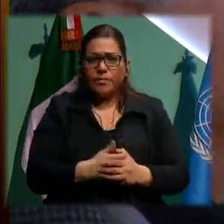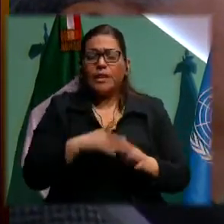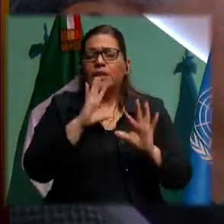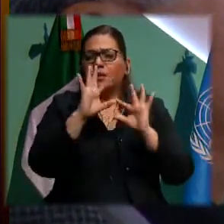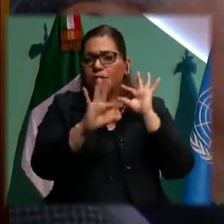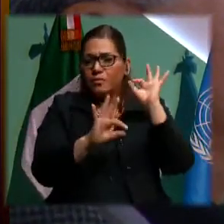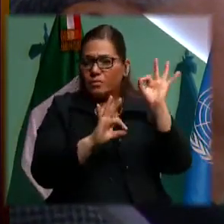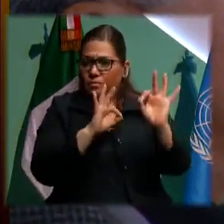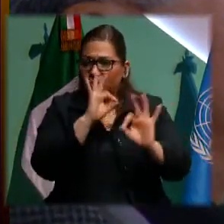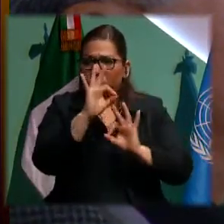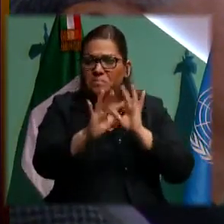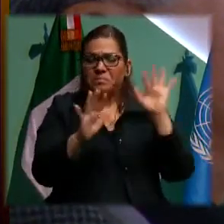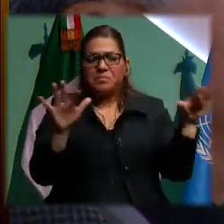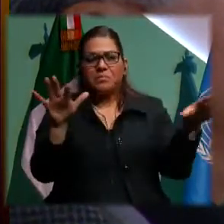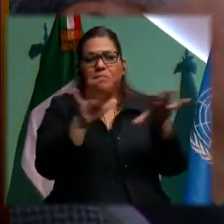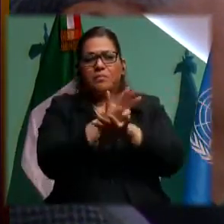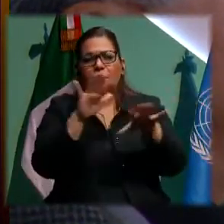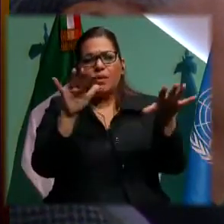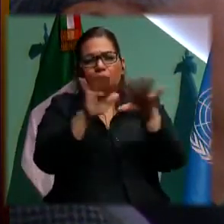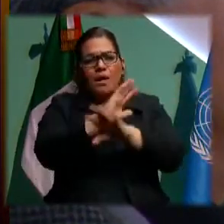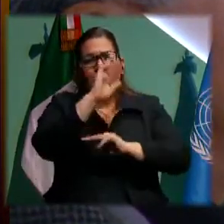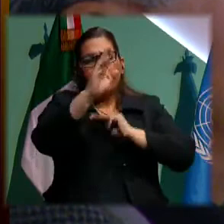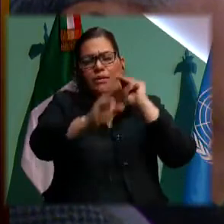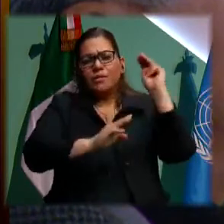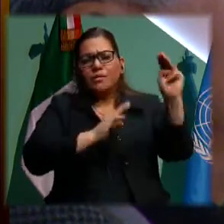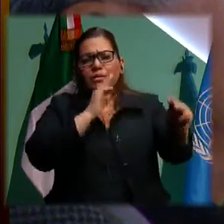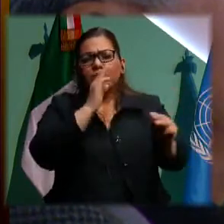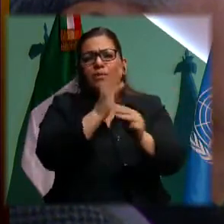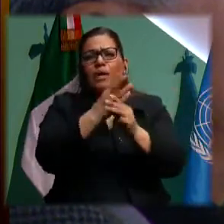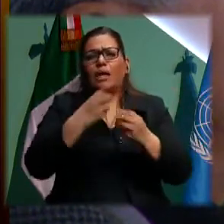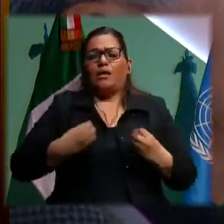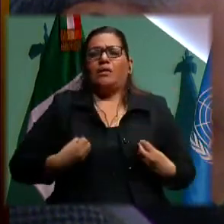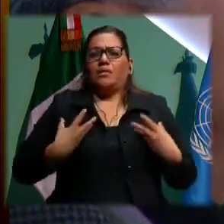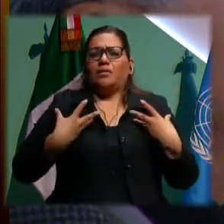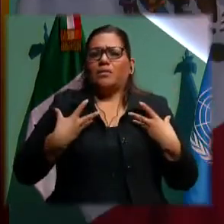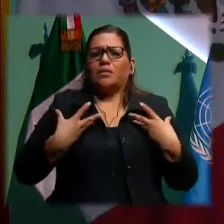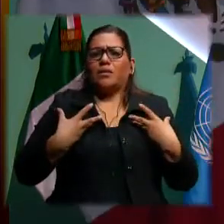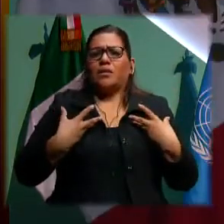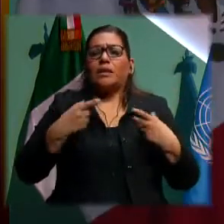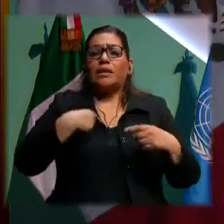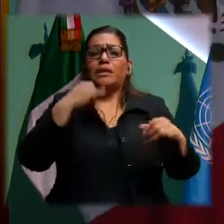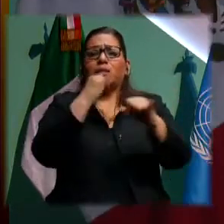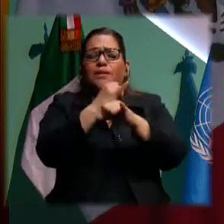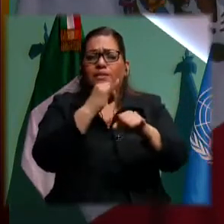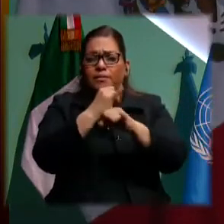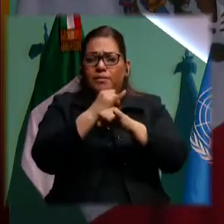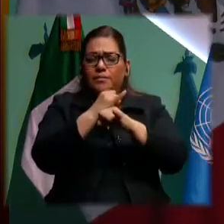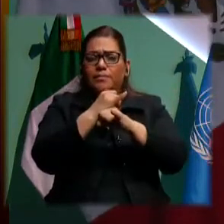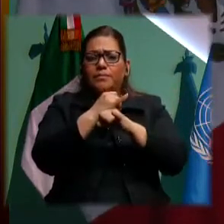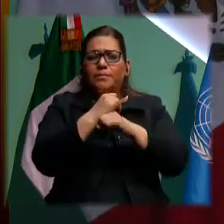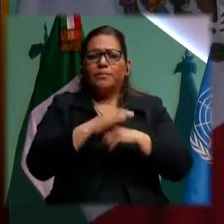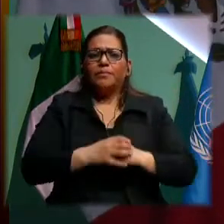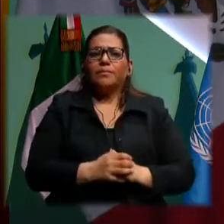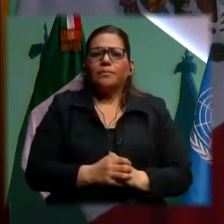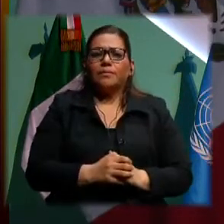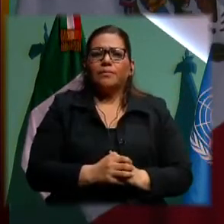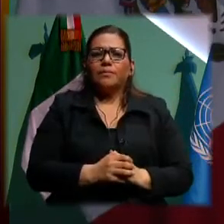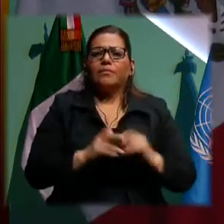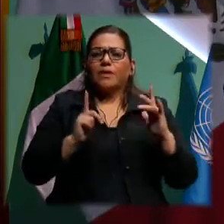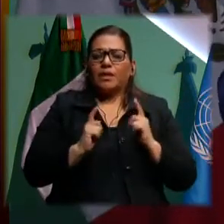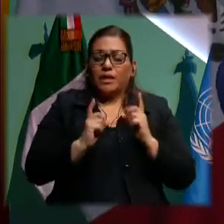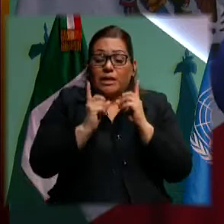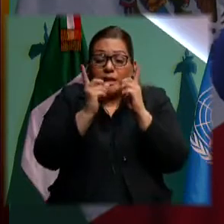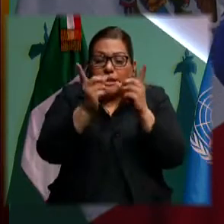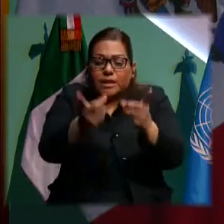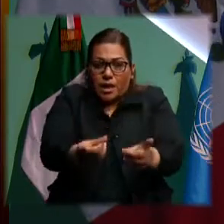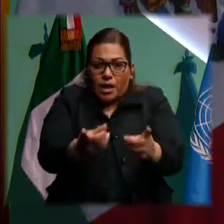in this internet age. We have now been entrusted with making the model work